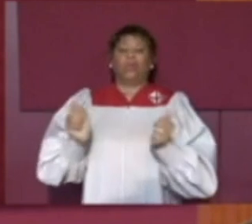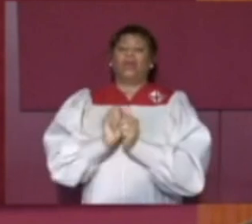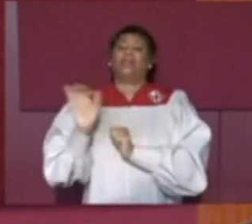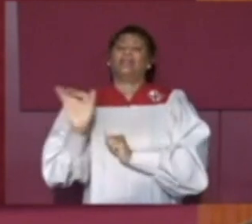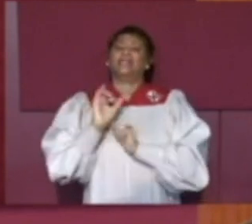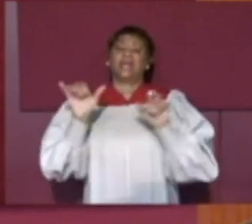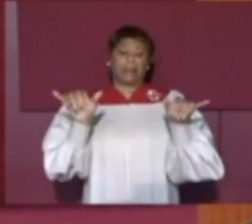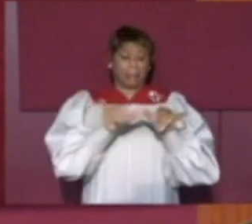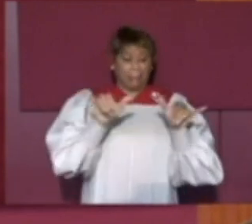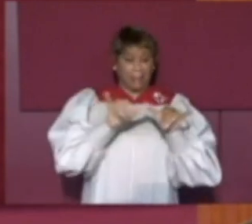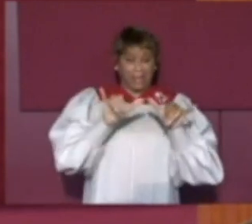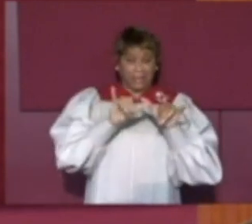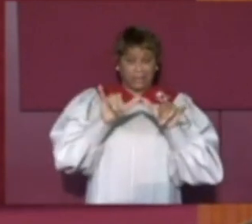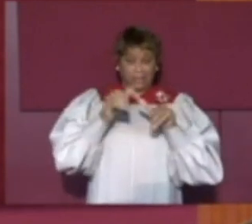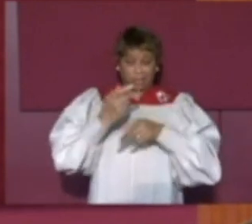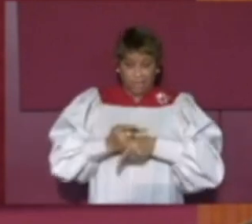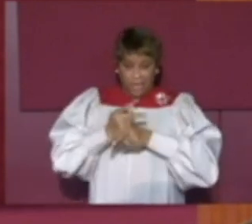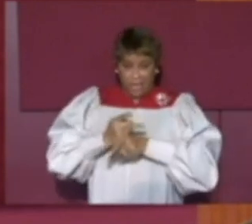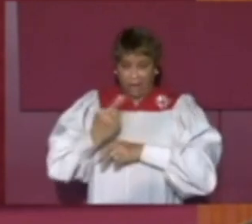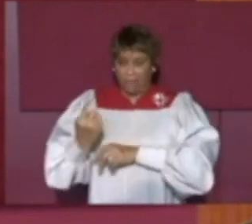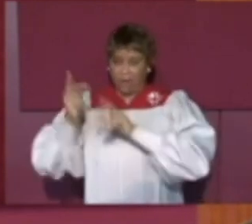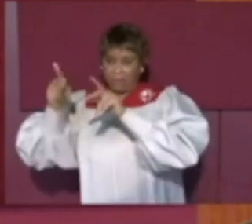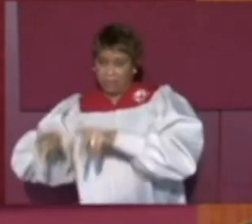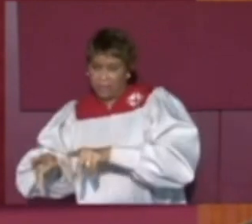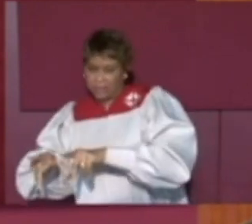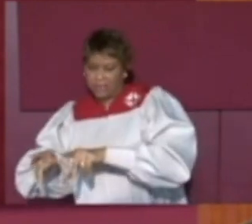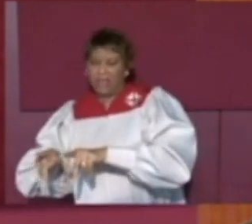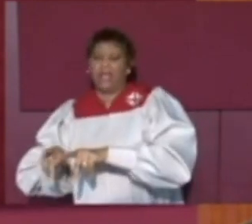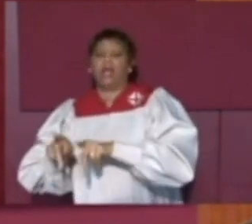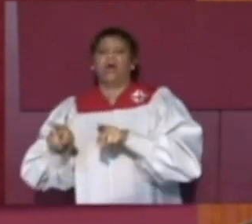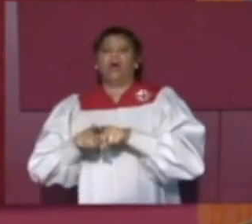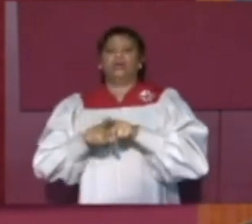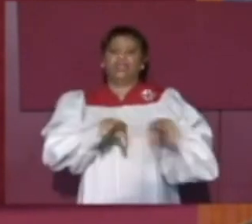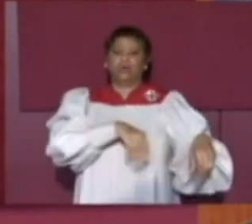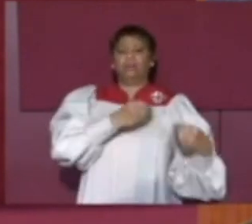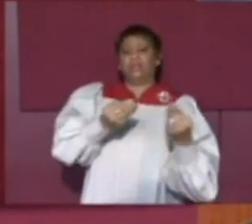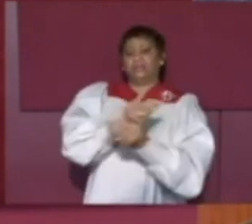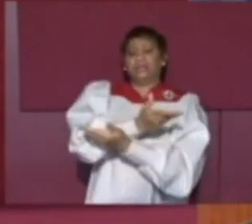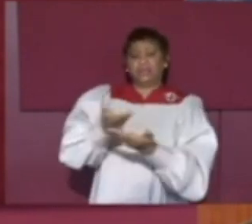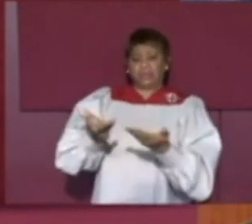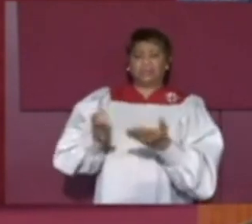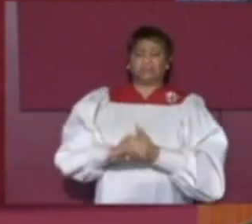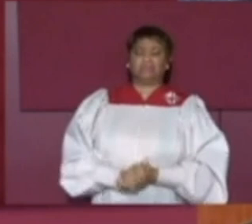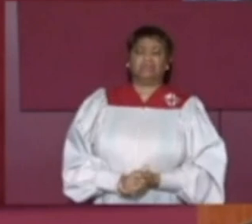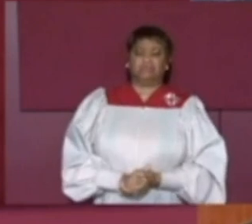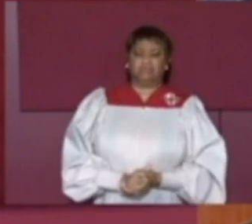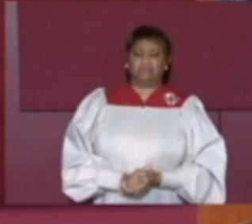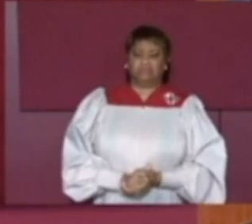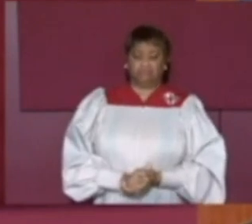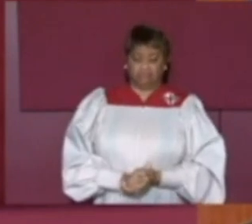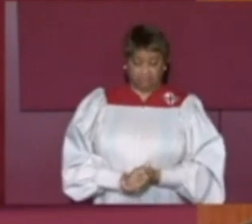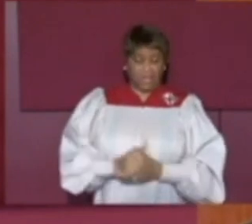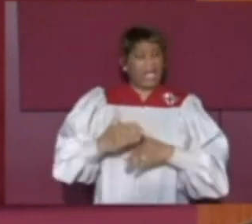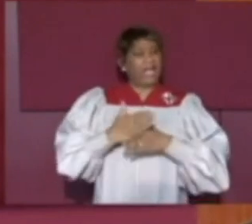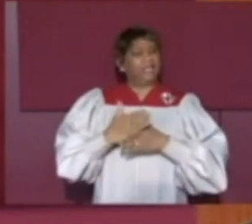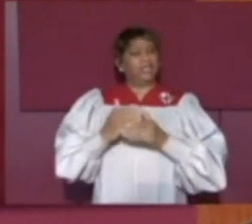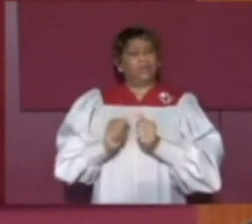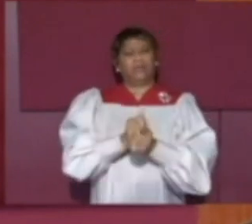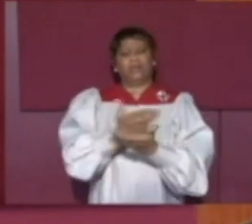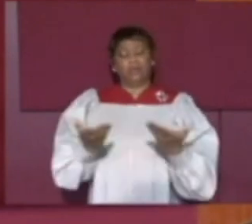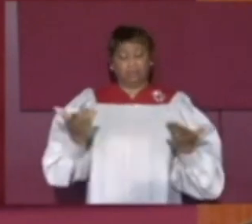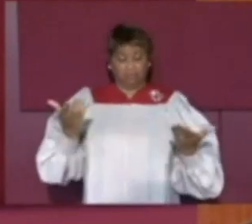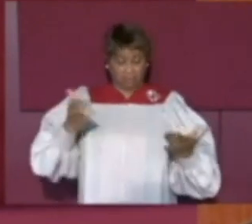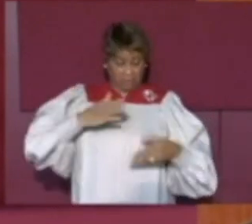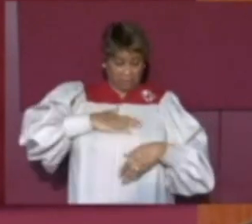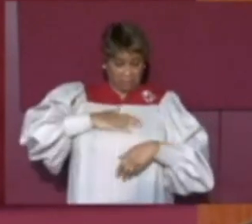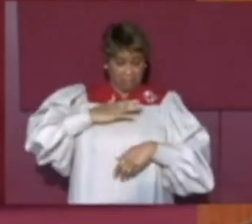same measure that you meet with all, it should be measured to you again. I've shared with you as a church that it's